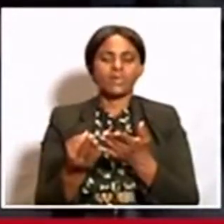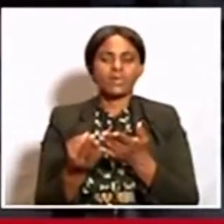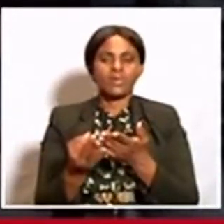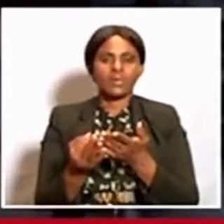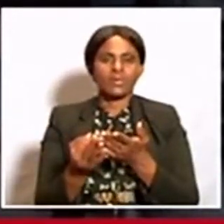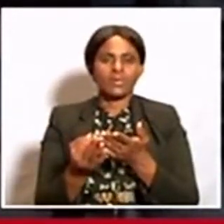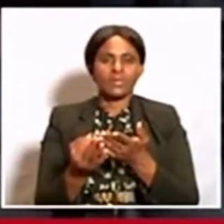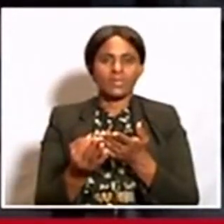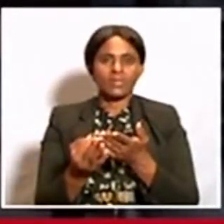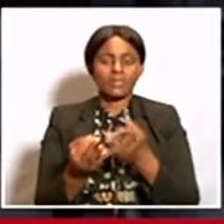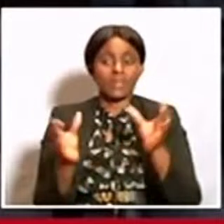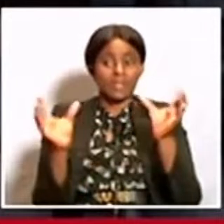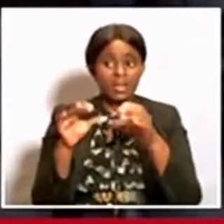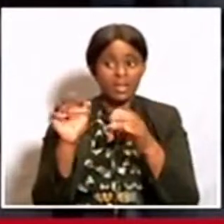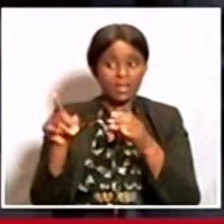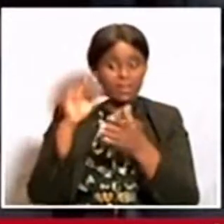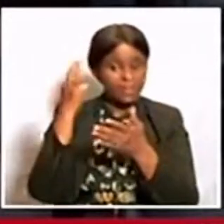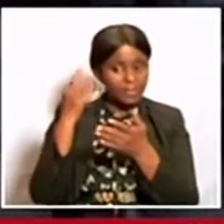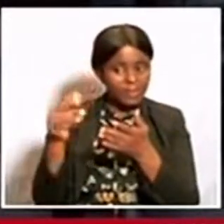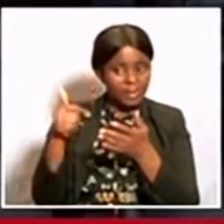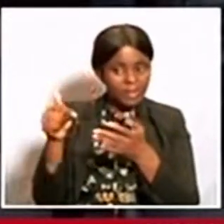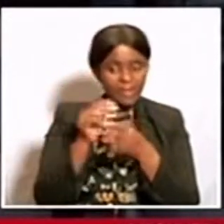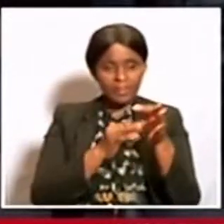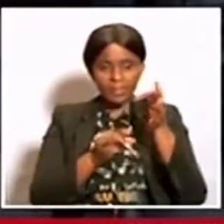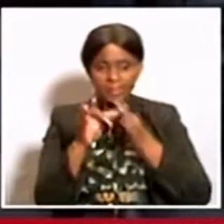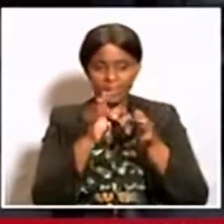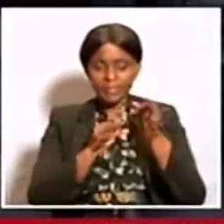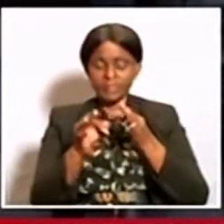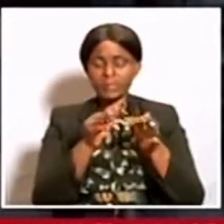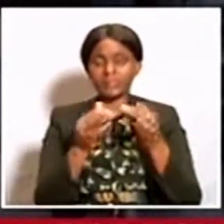The council secretary is indicating that